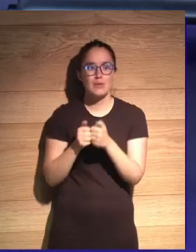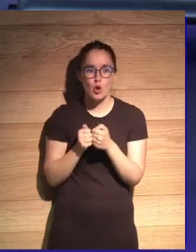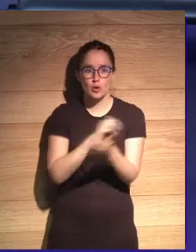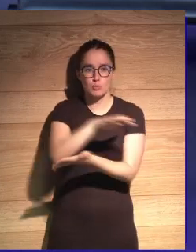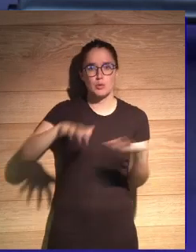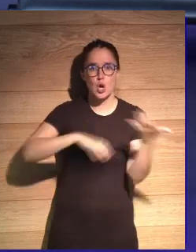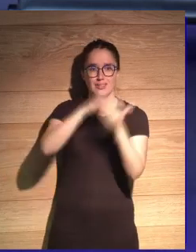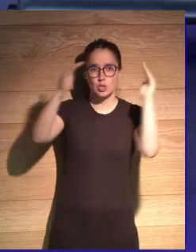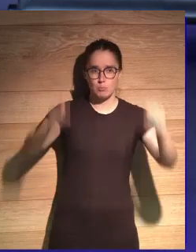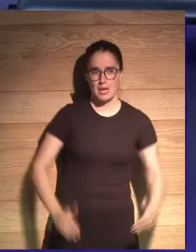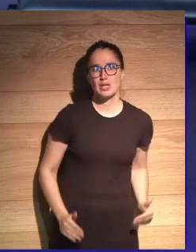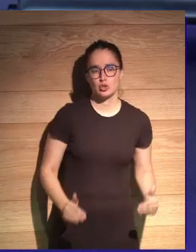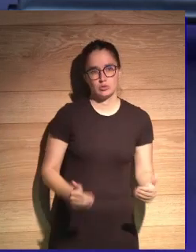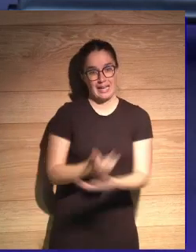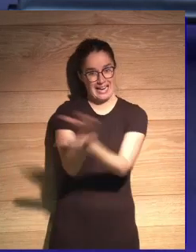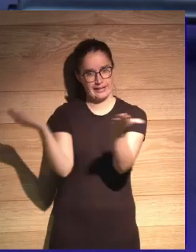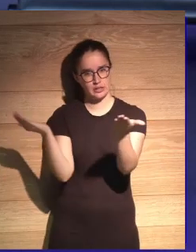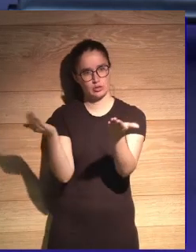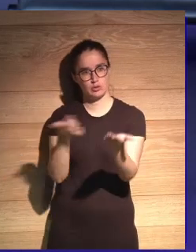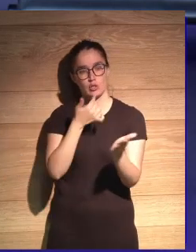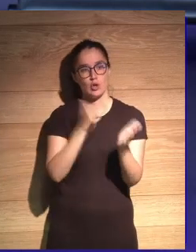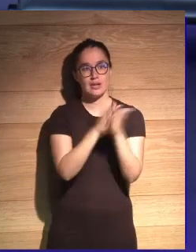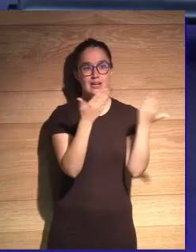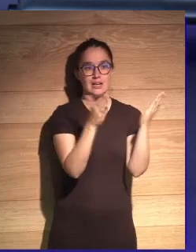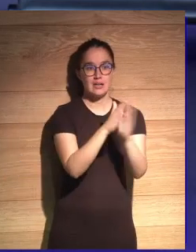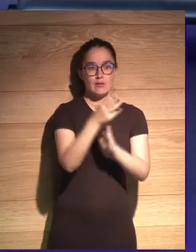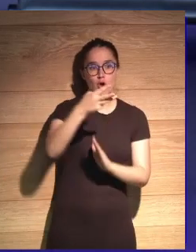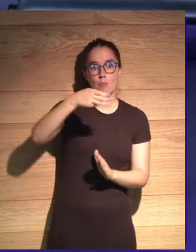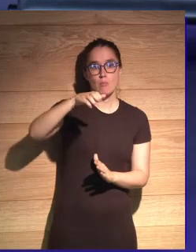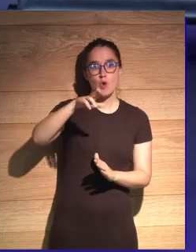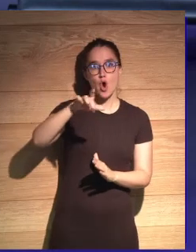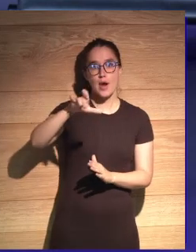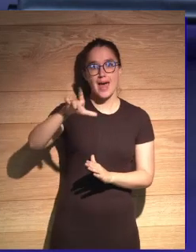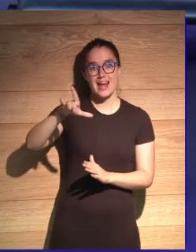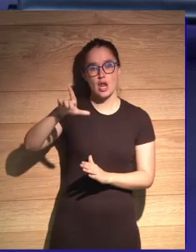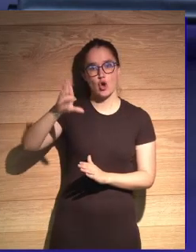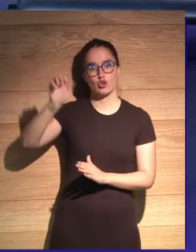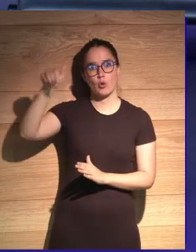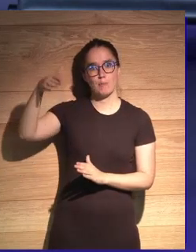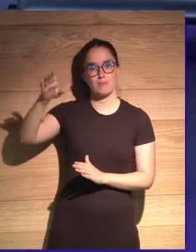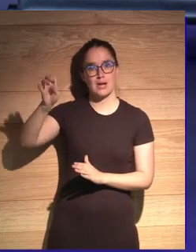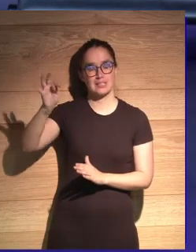violent acts, they play with video games that are less